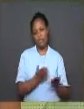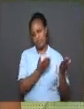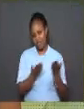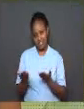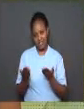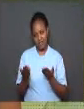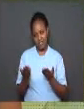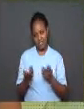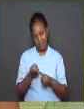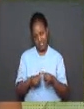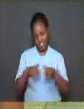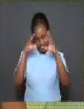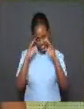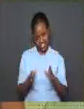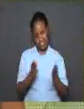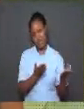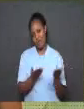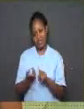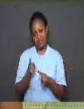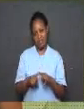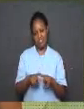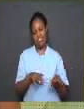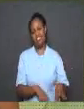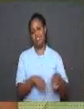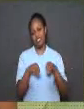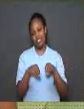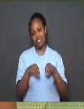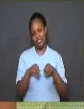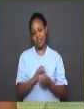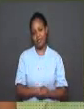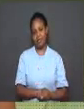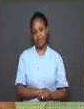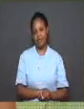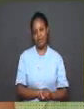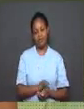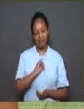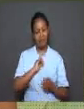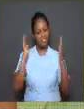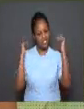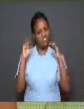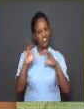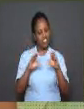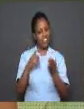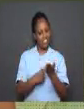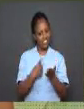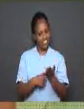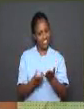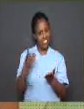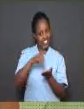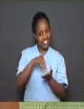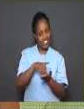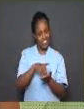Welcome back, teacher. Welcome back, students. I hope you enjoyed this